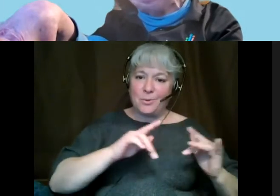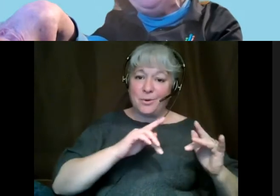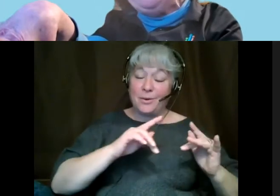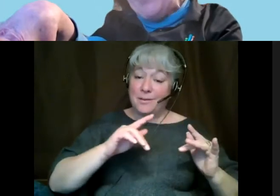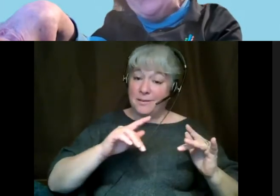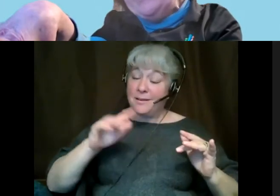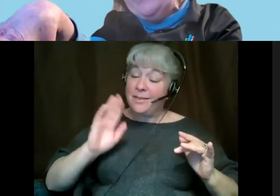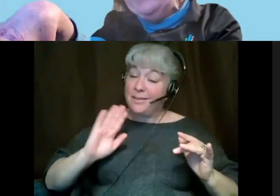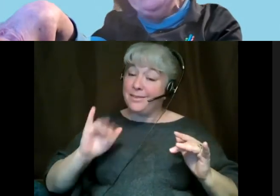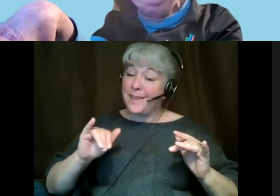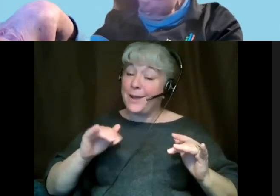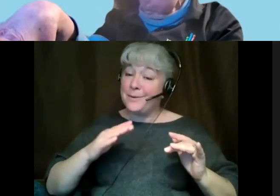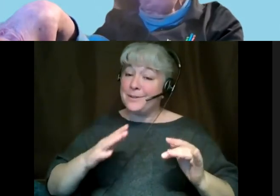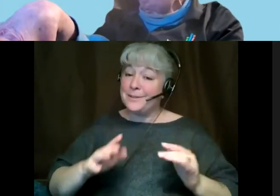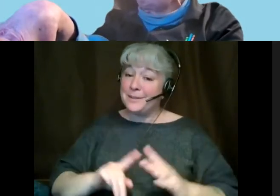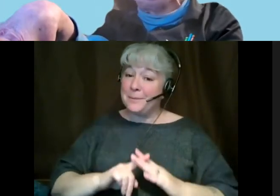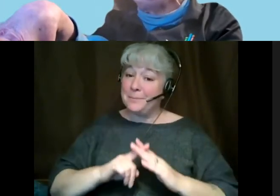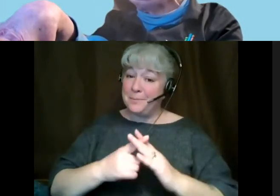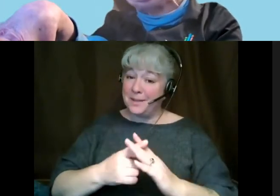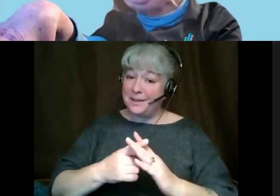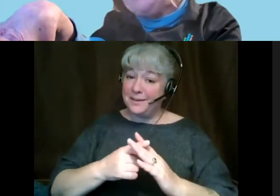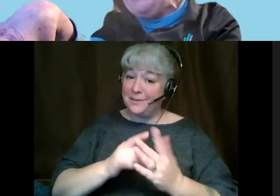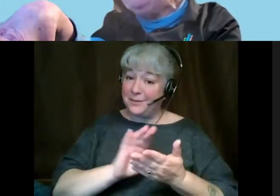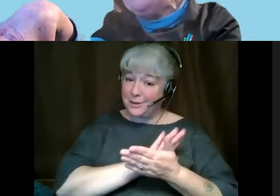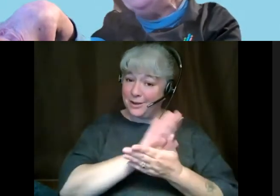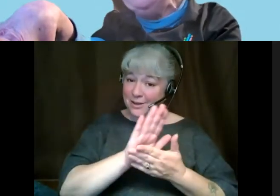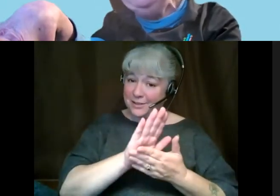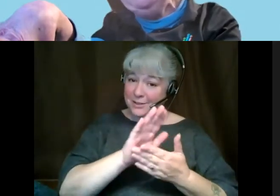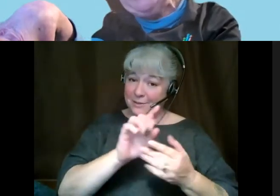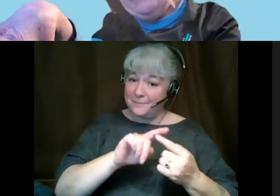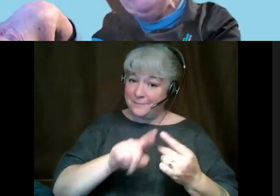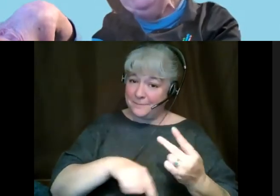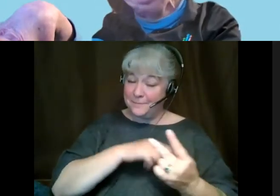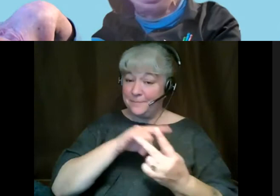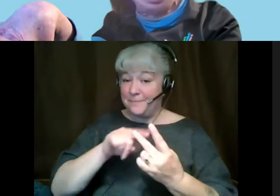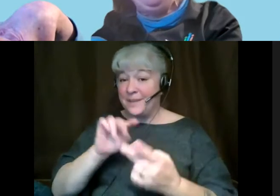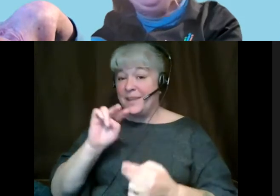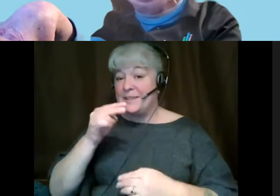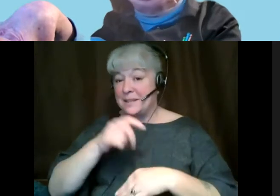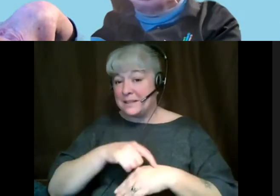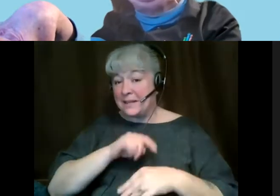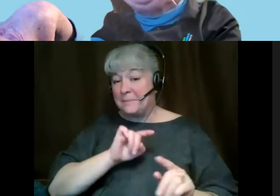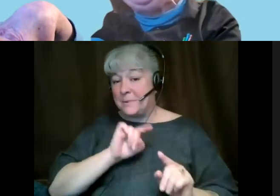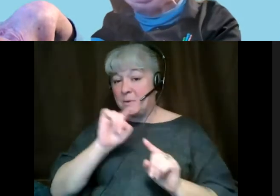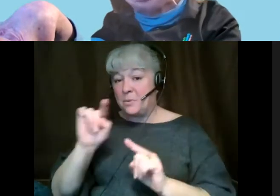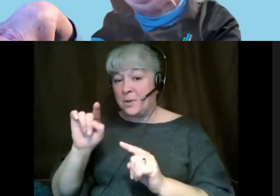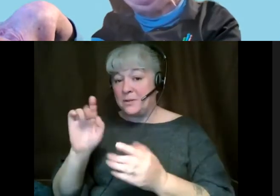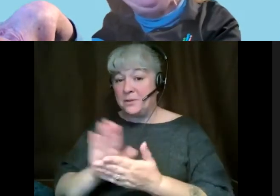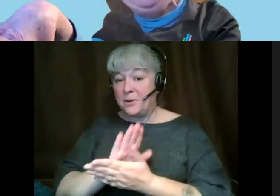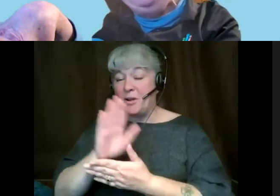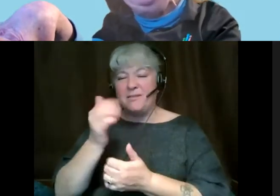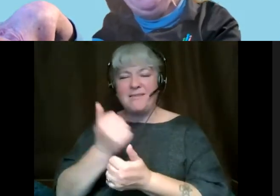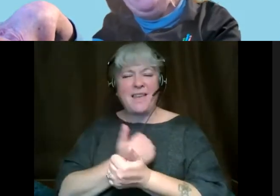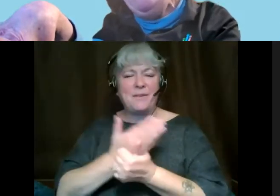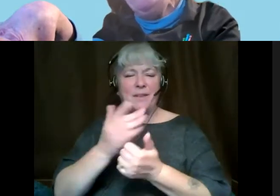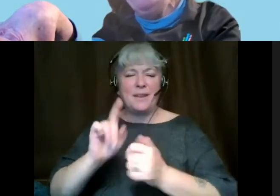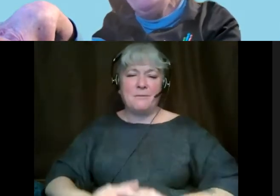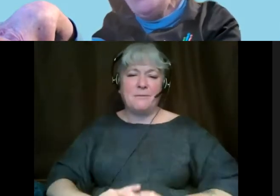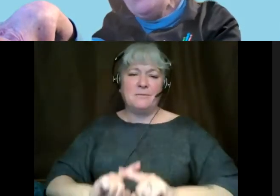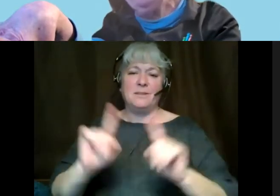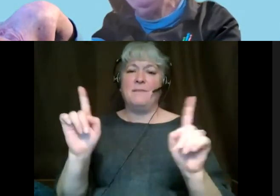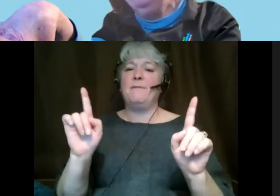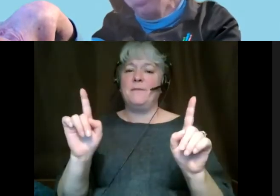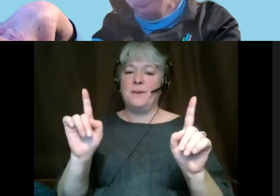beginning of my college. The second time I went to college, everything was different.